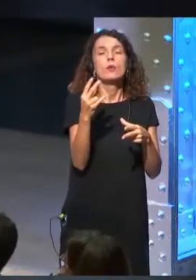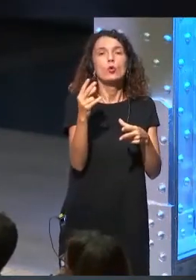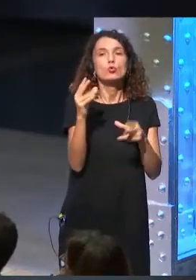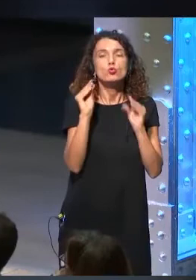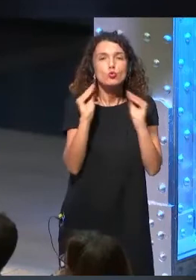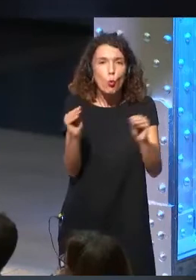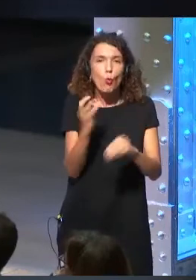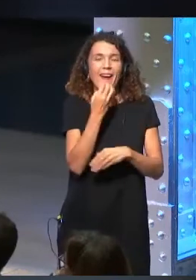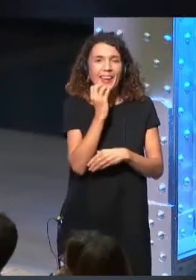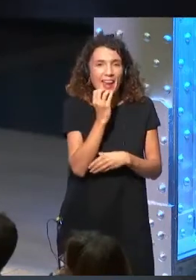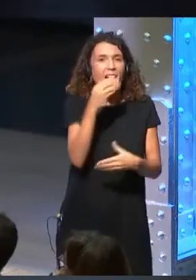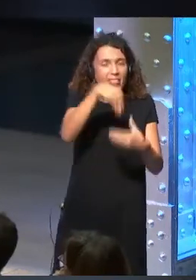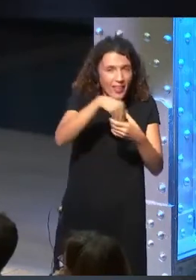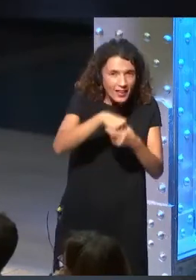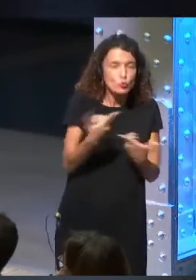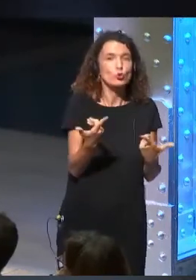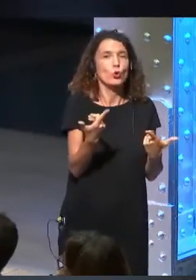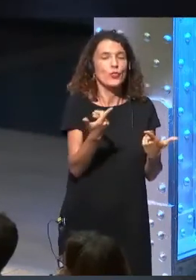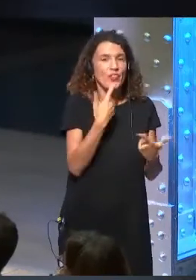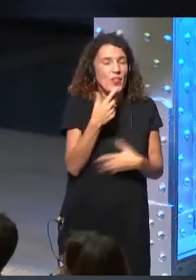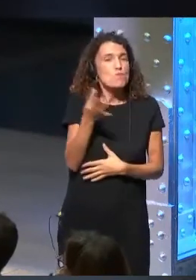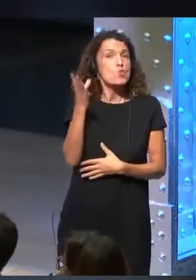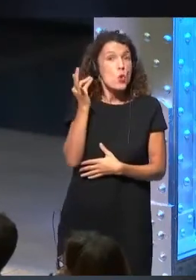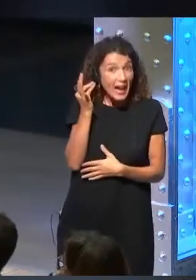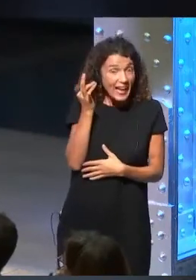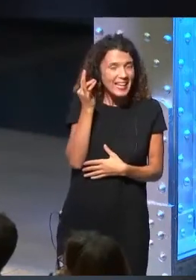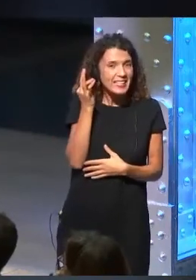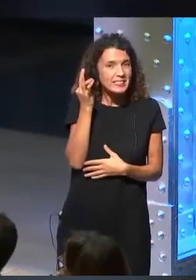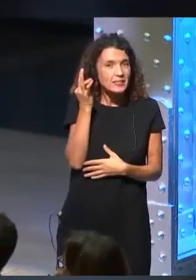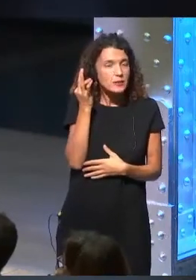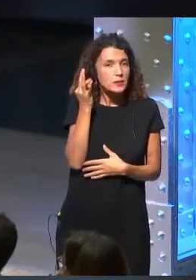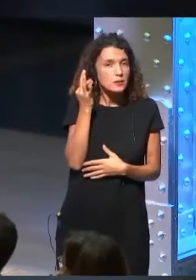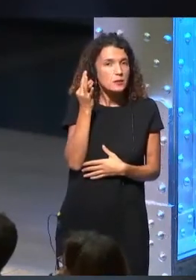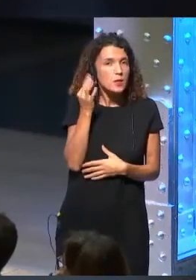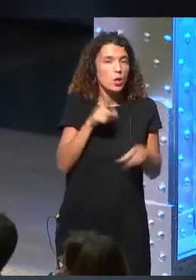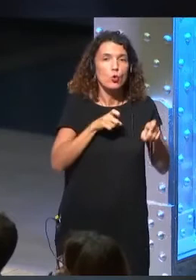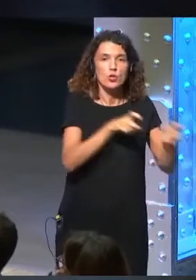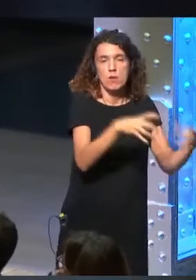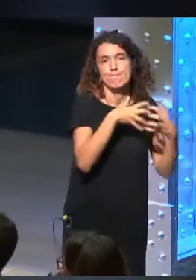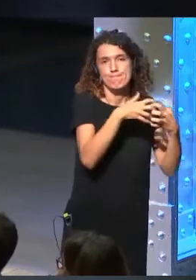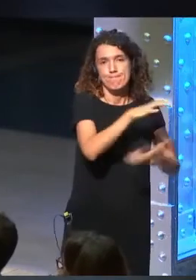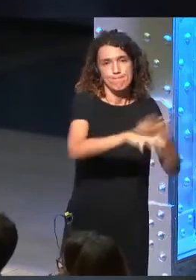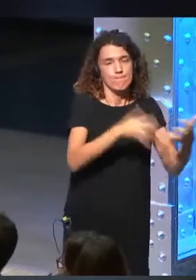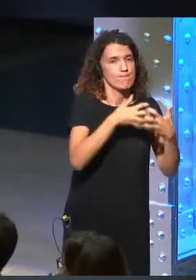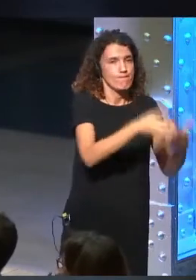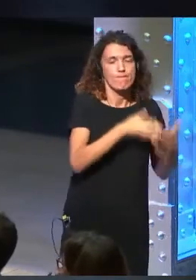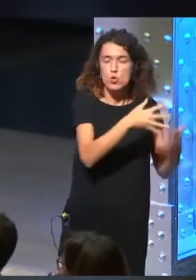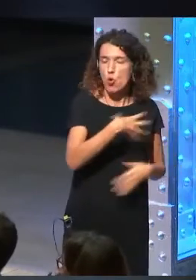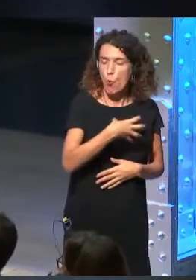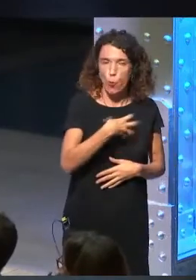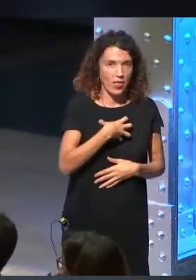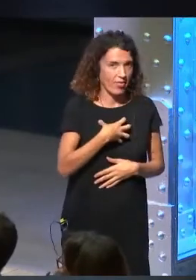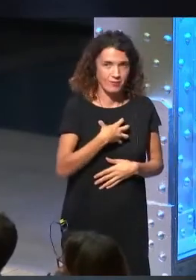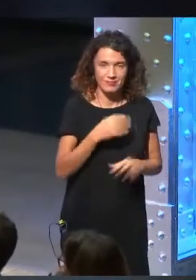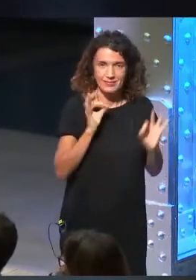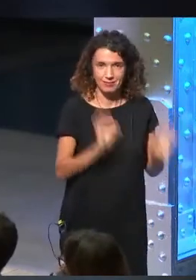women do not fight. To look at Athena